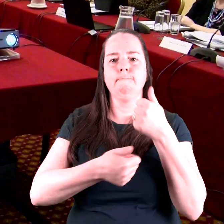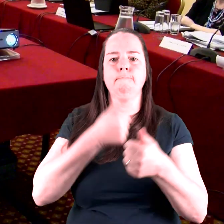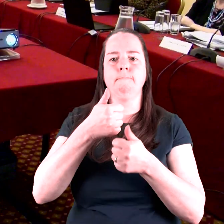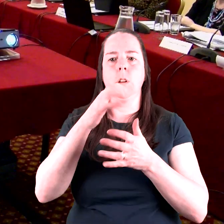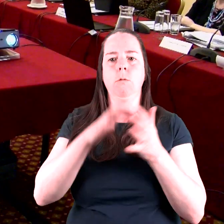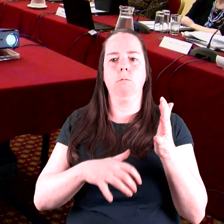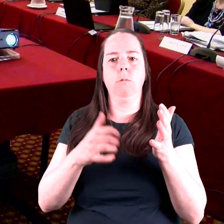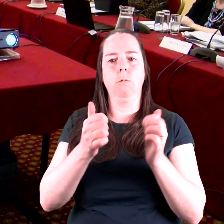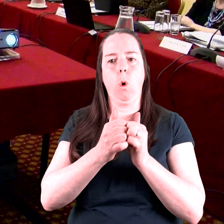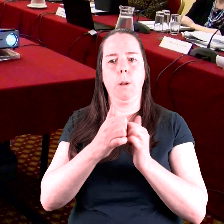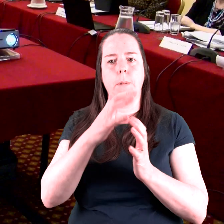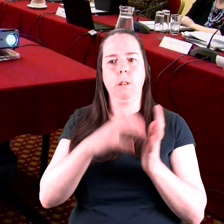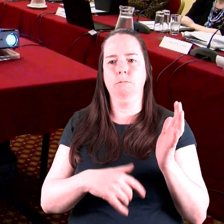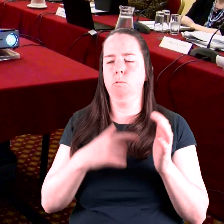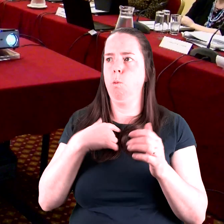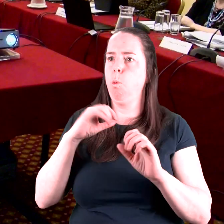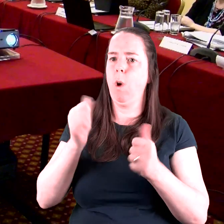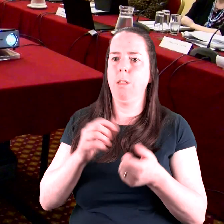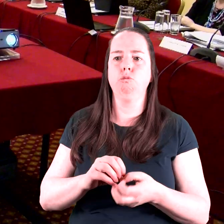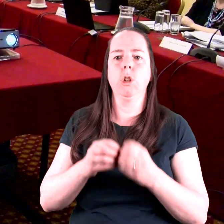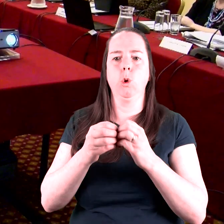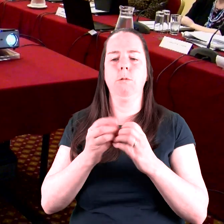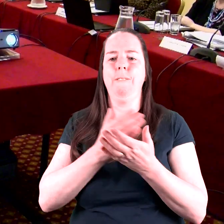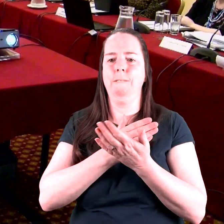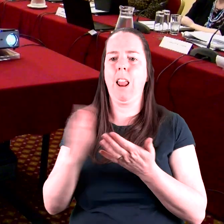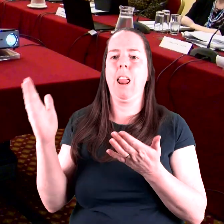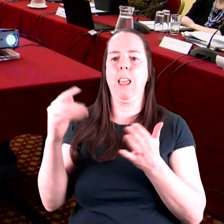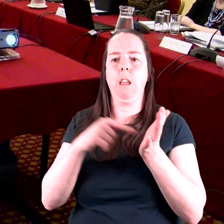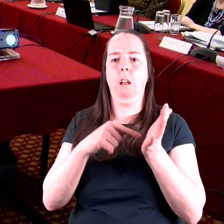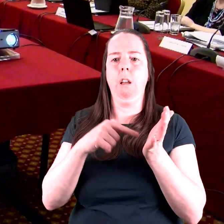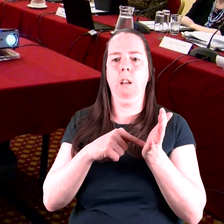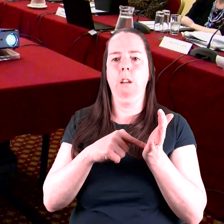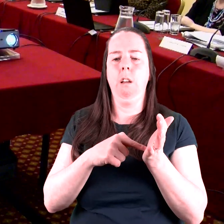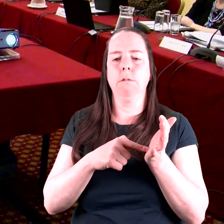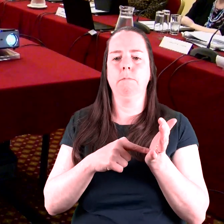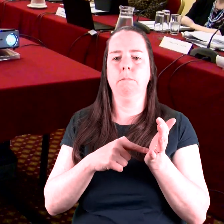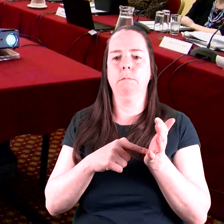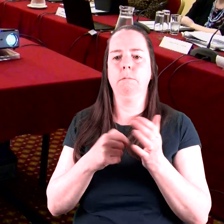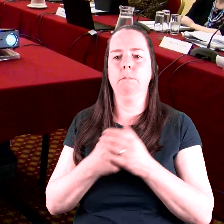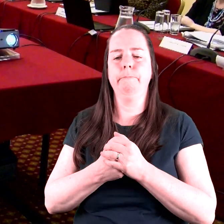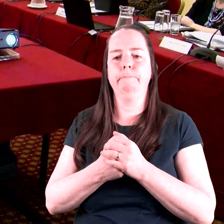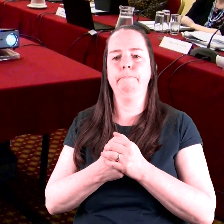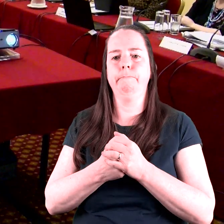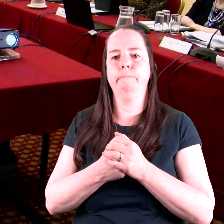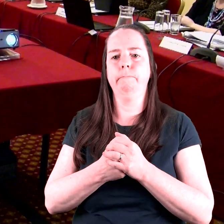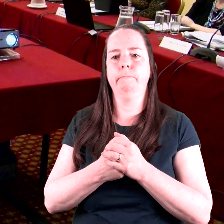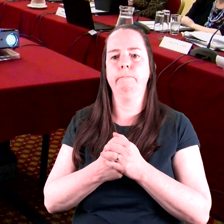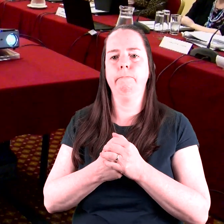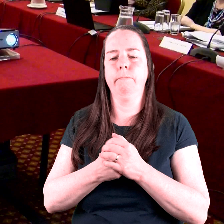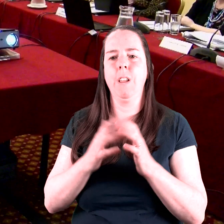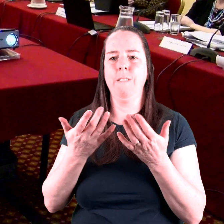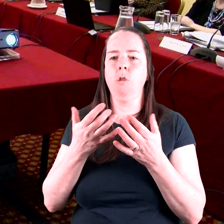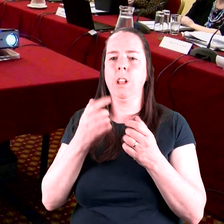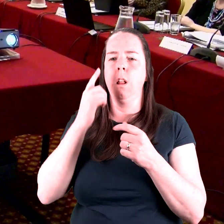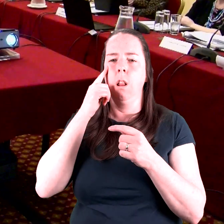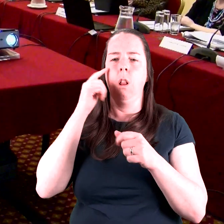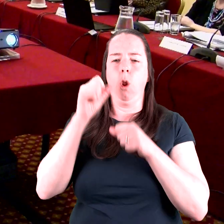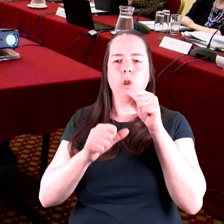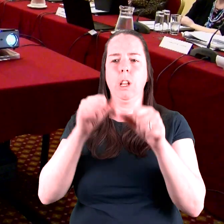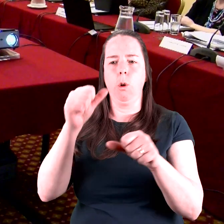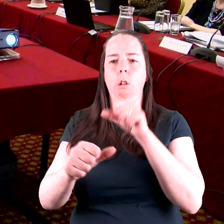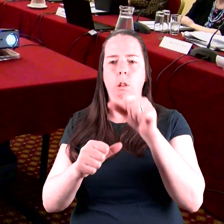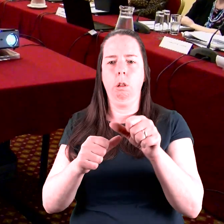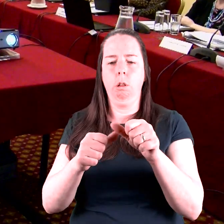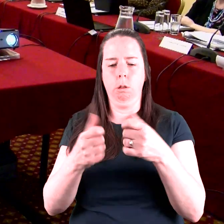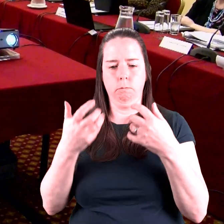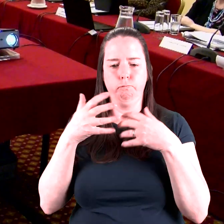really commend the document. I think it's been well produced, very clear, and very logical in the